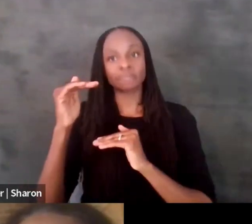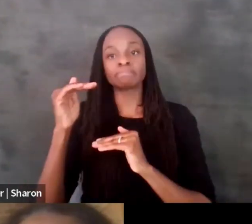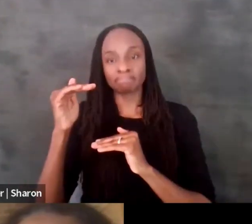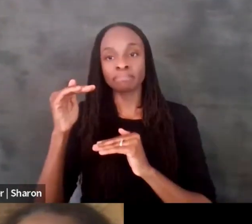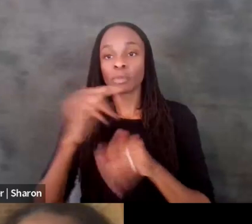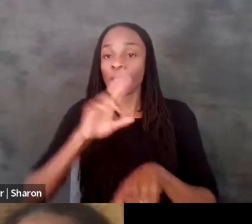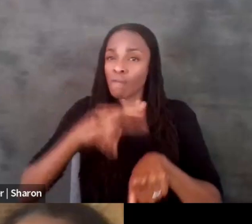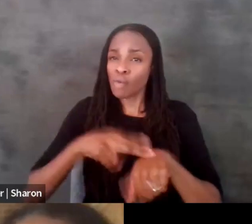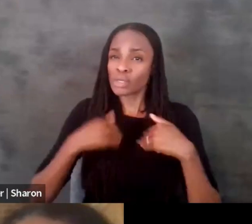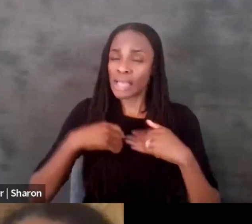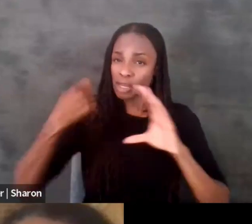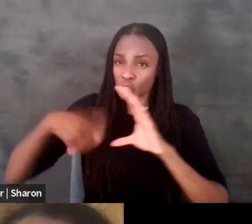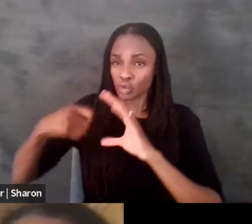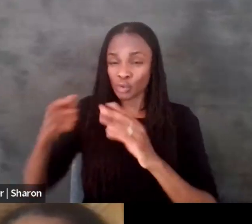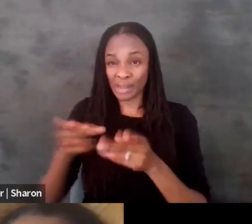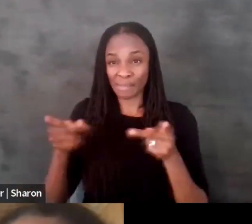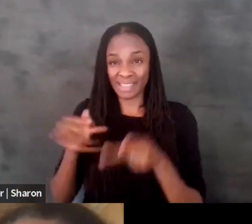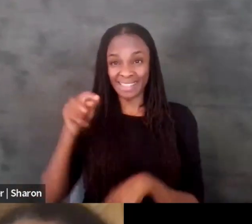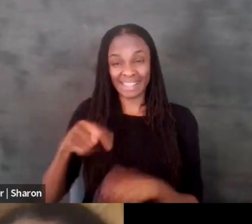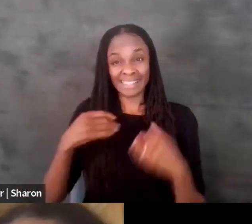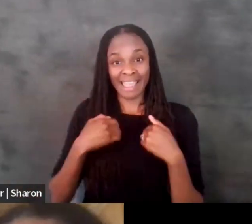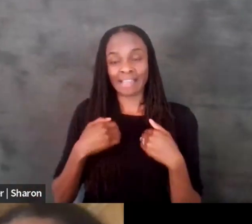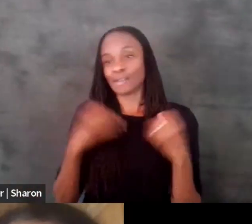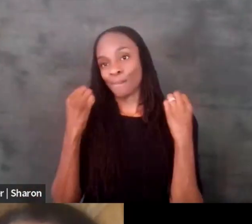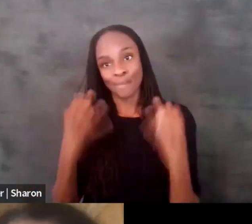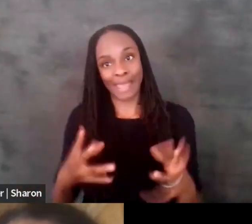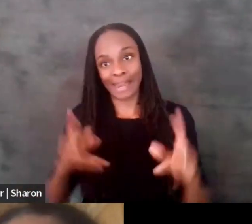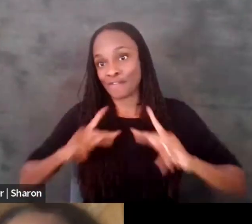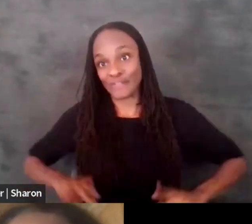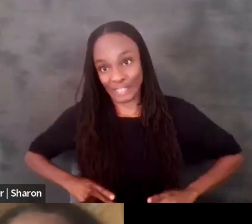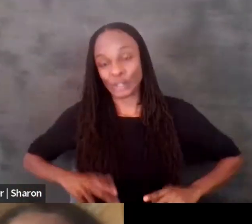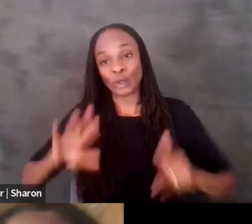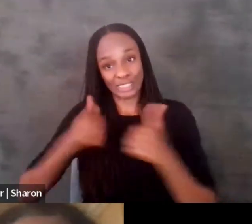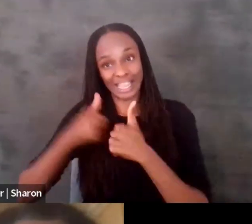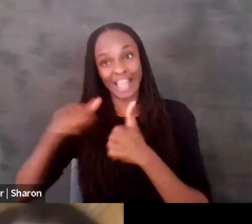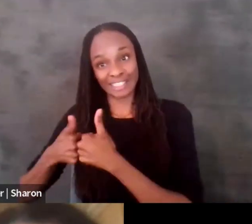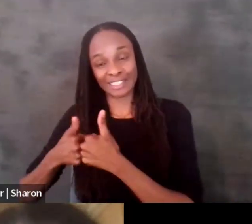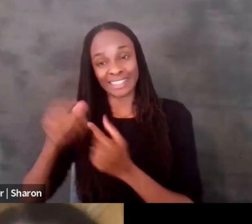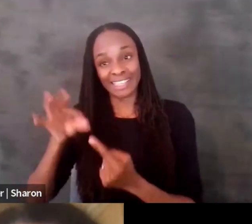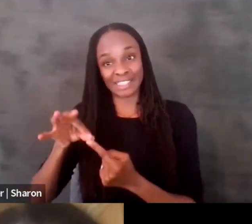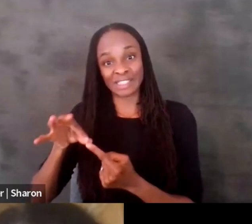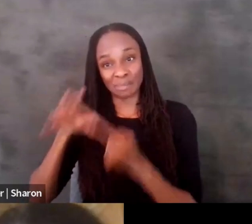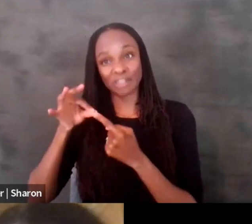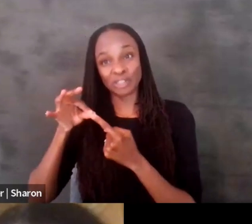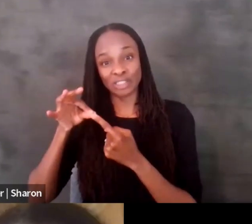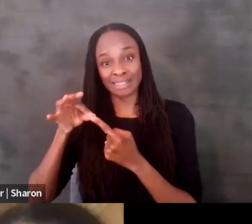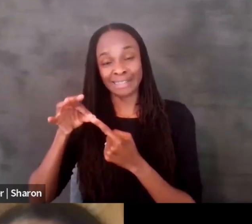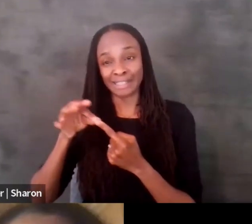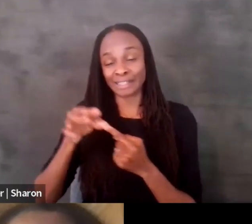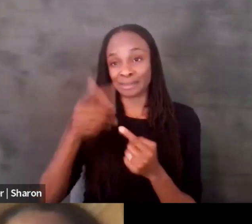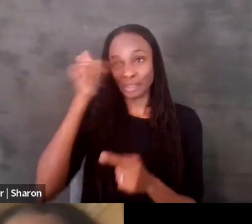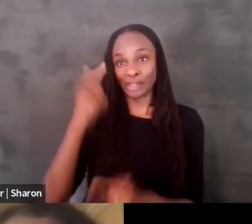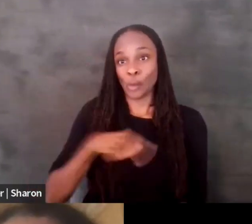course, shooting in a place like this has a whole bunch of physical challenges Mm. for especially city dwellers like